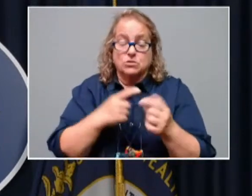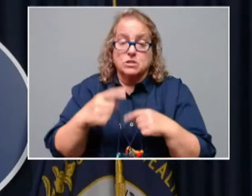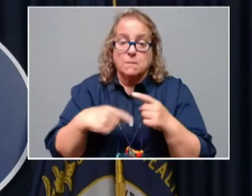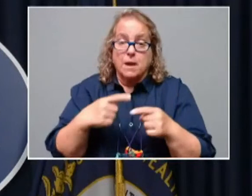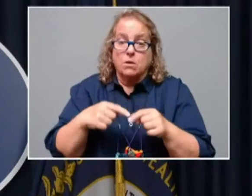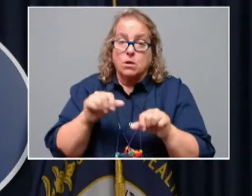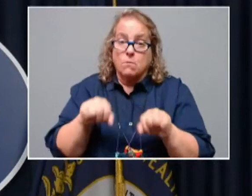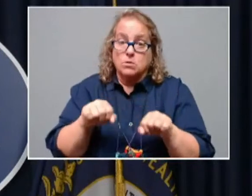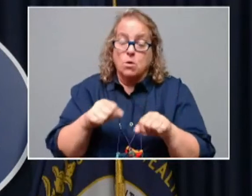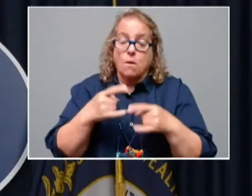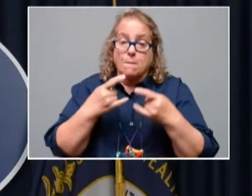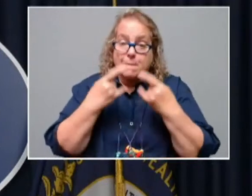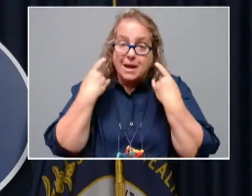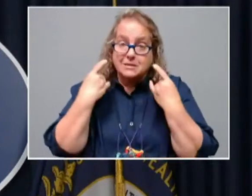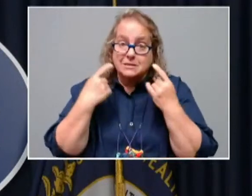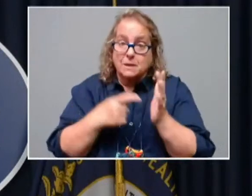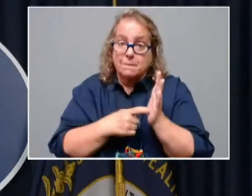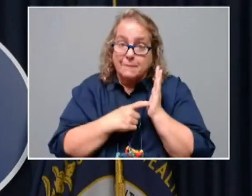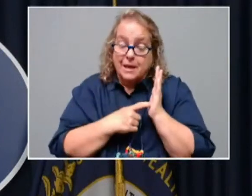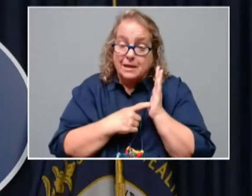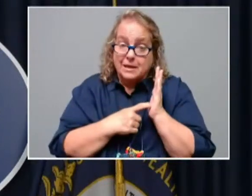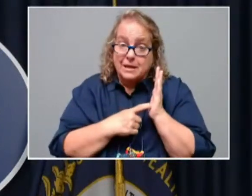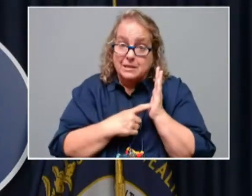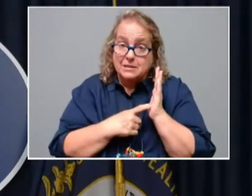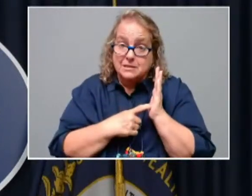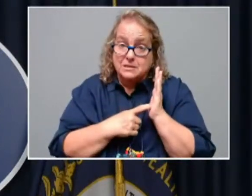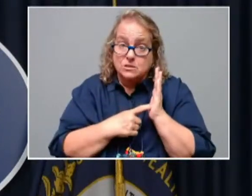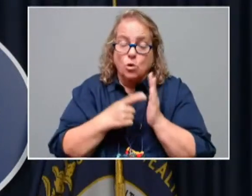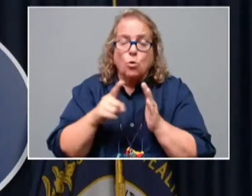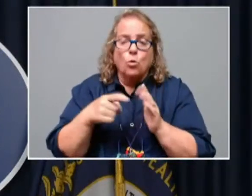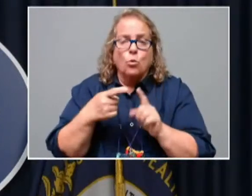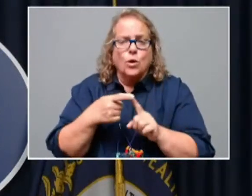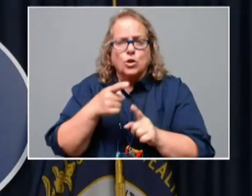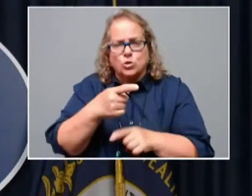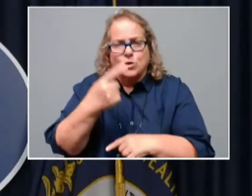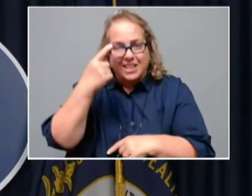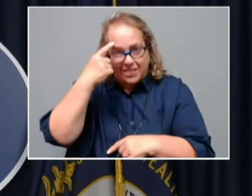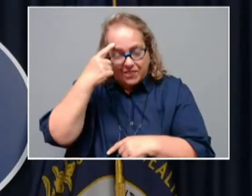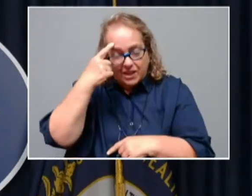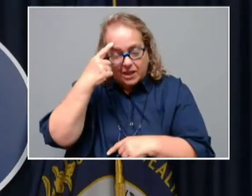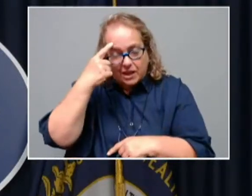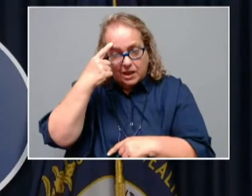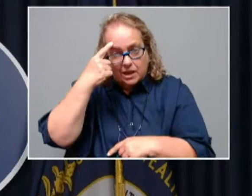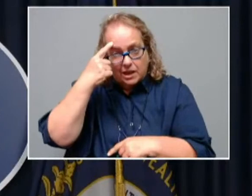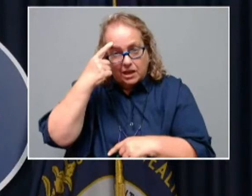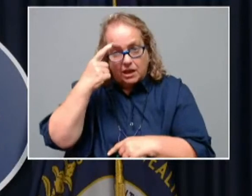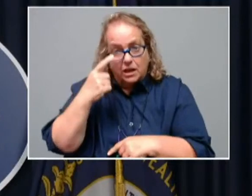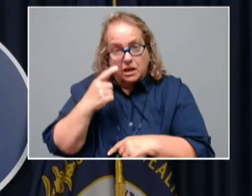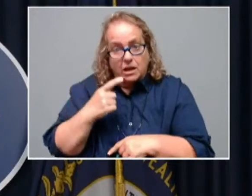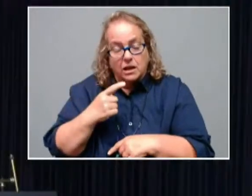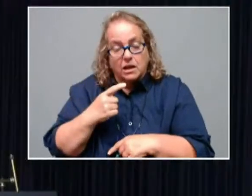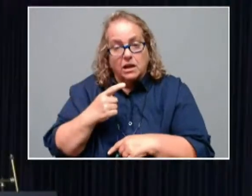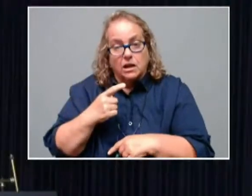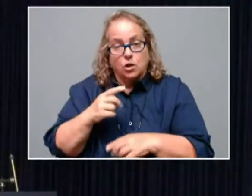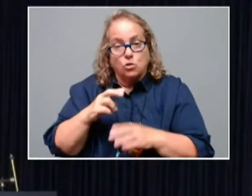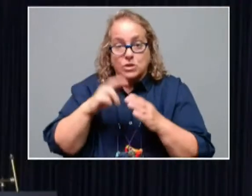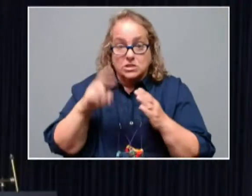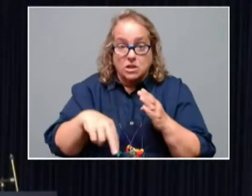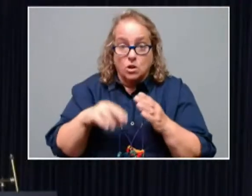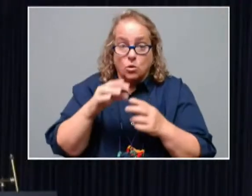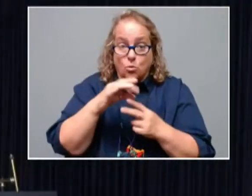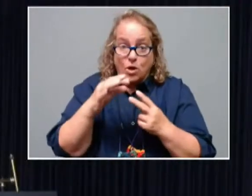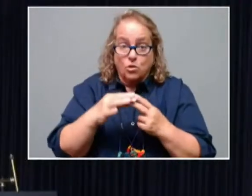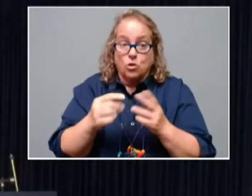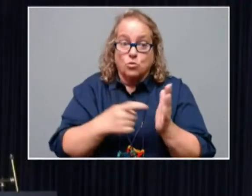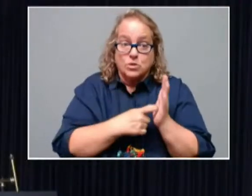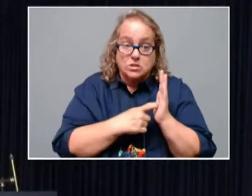mask mandates. When would you estimate that a result, whether it's mandates or not mandates,